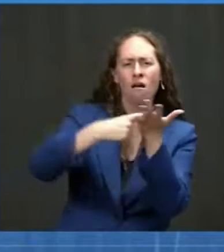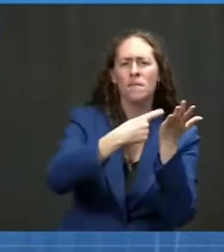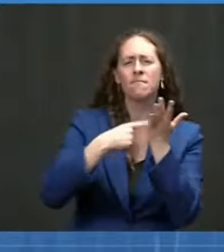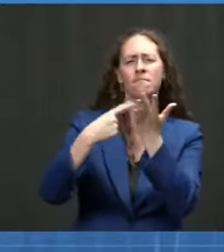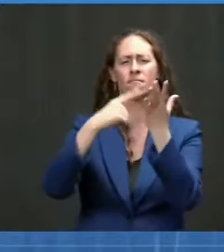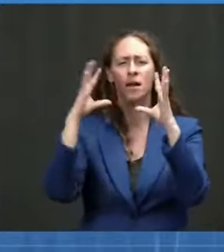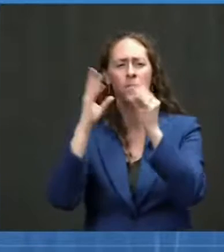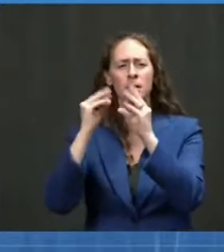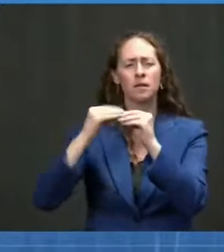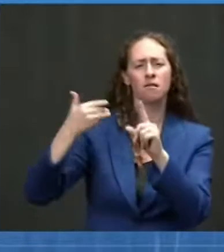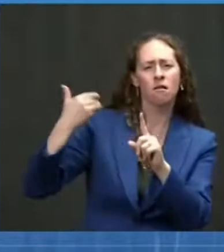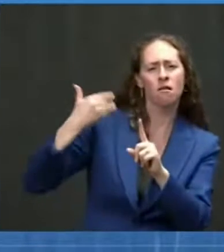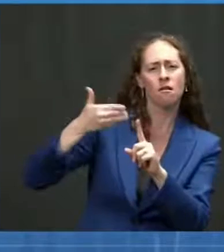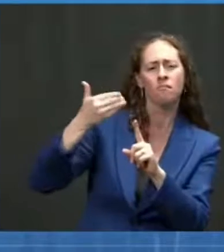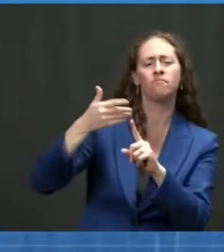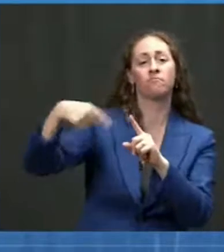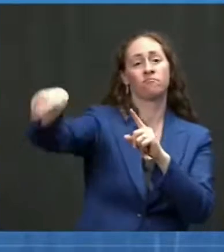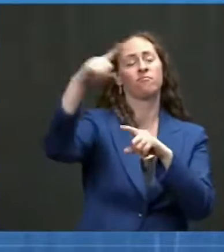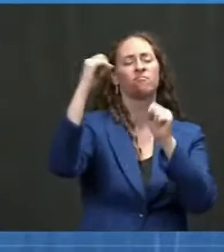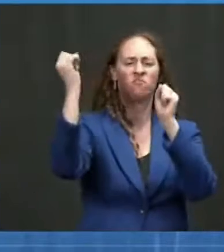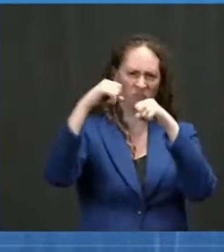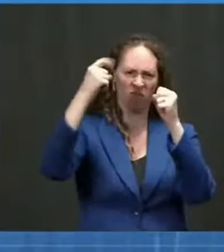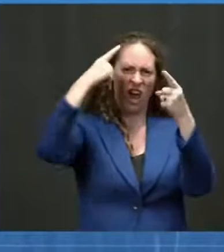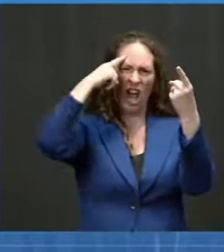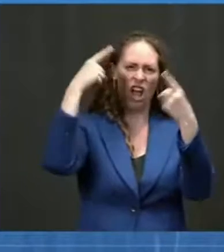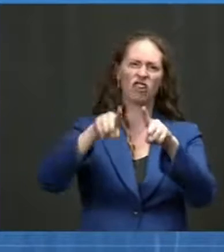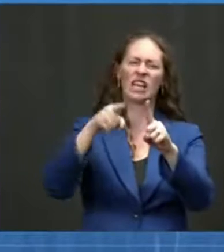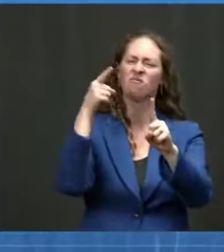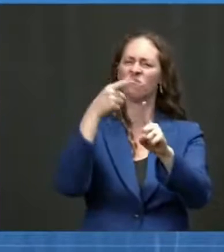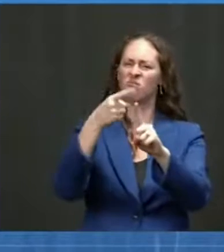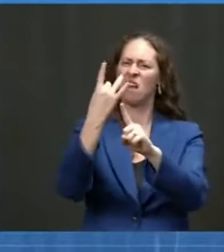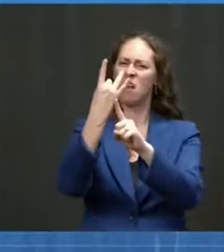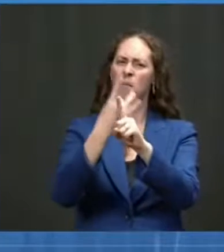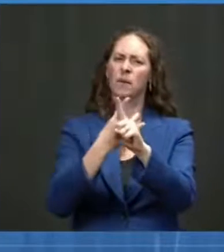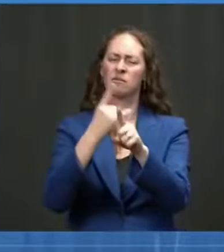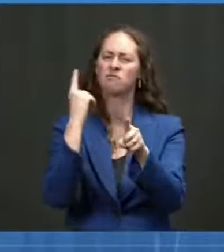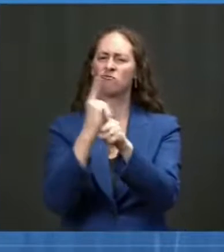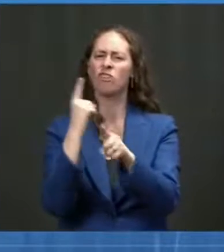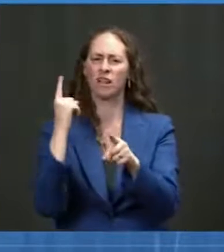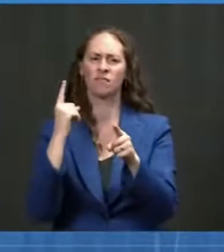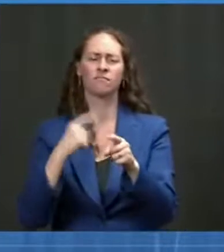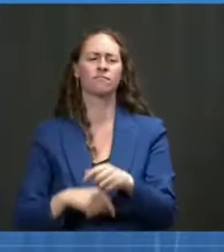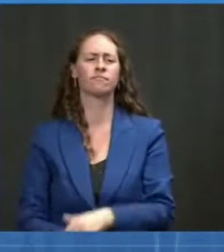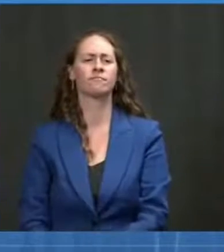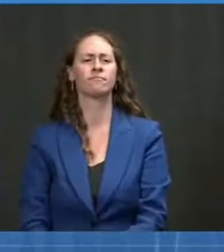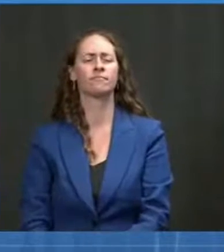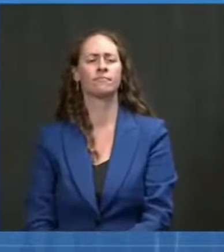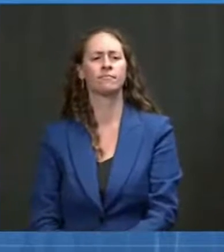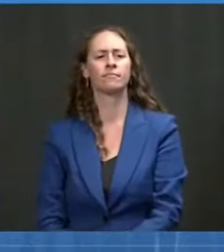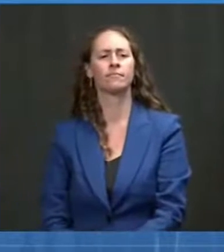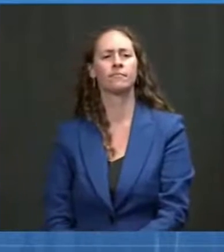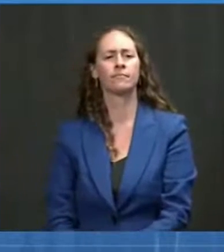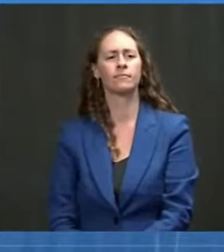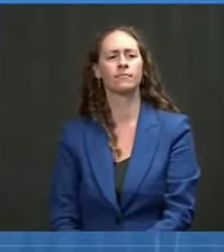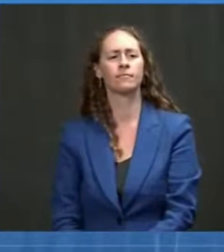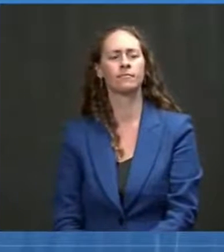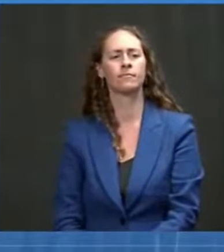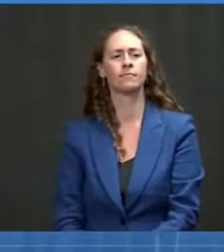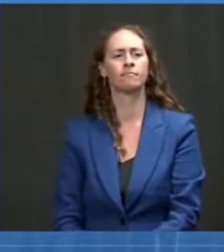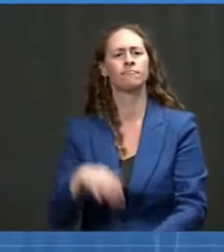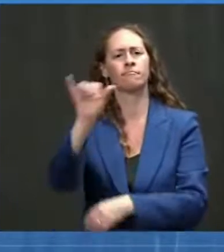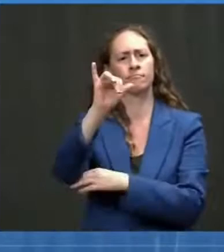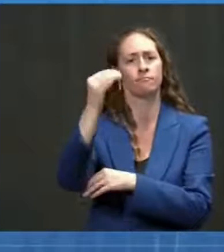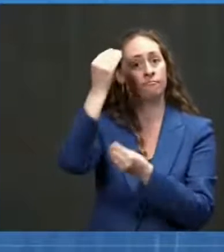determination. And lastly, let me just say this, Ouija. We have said over the last several months that we are looking at the data closely,